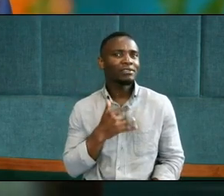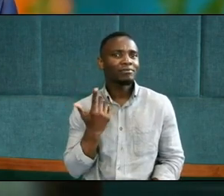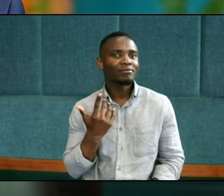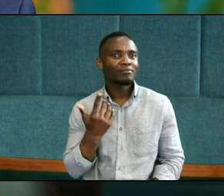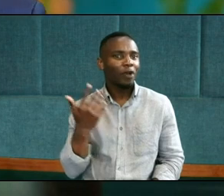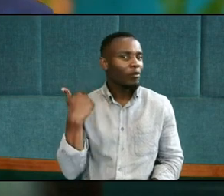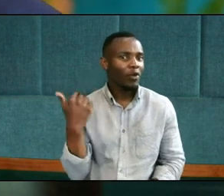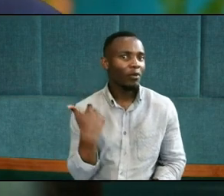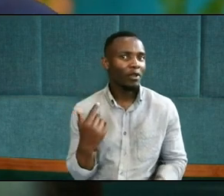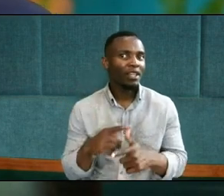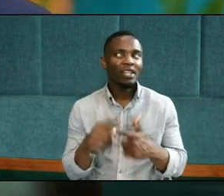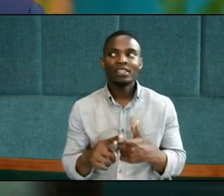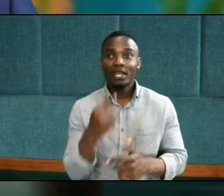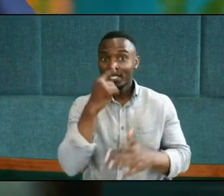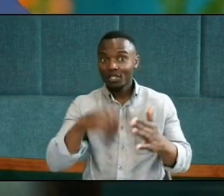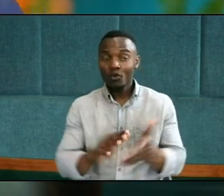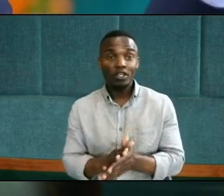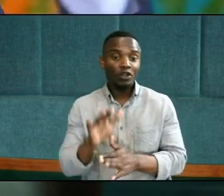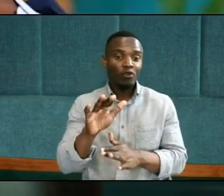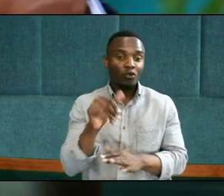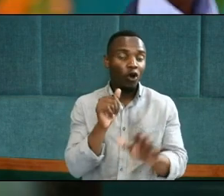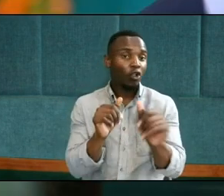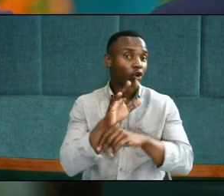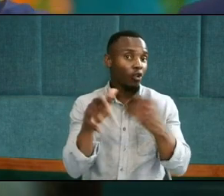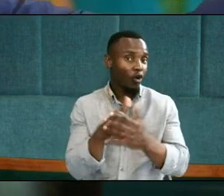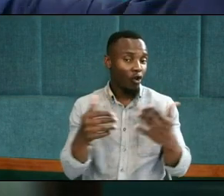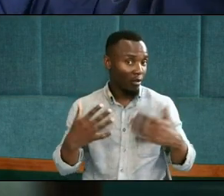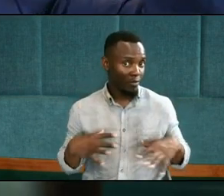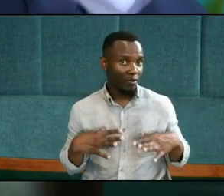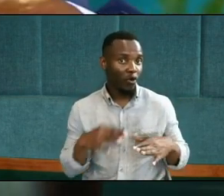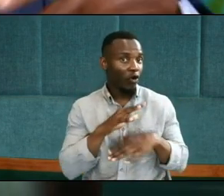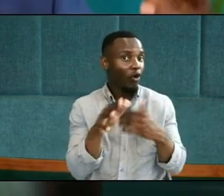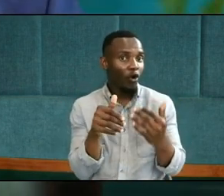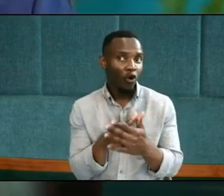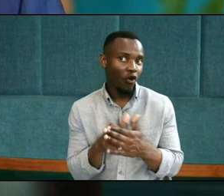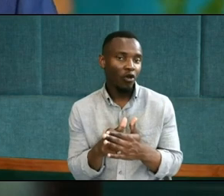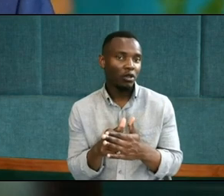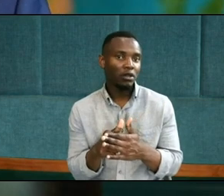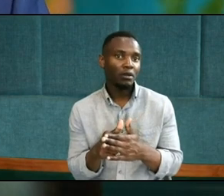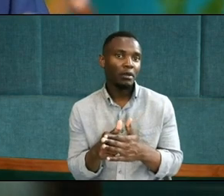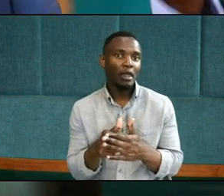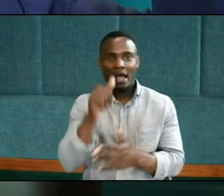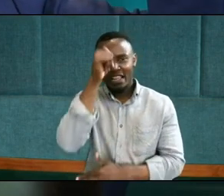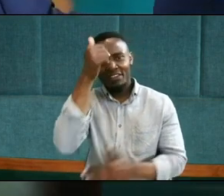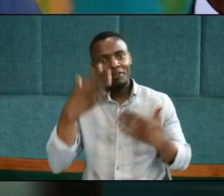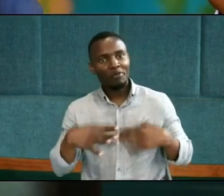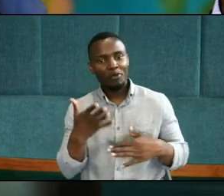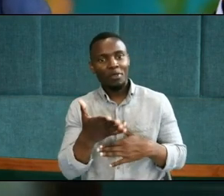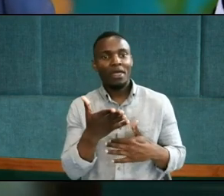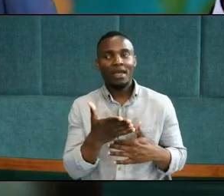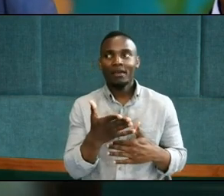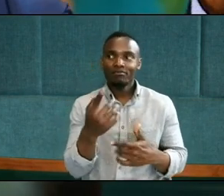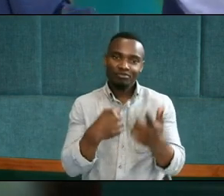not remember. So you remember what he said? He called all the people, all the wise men of Babylon. They all came. They all